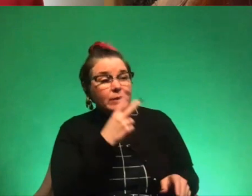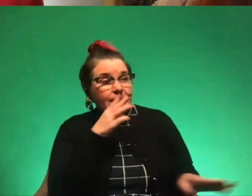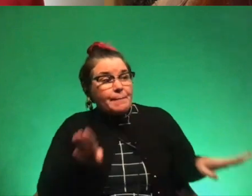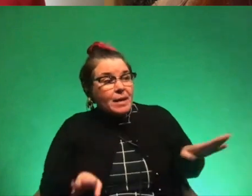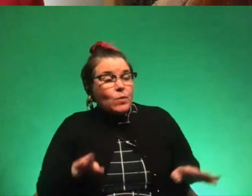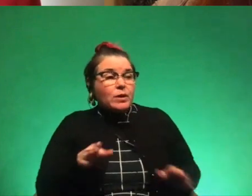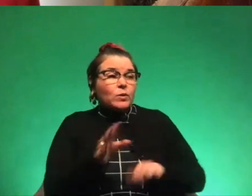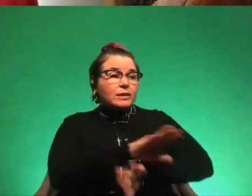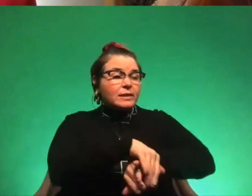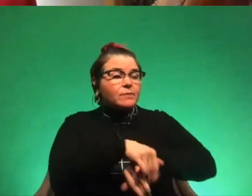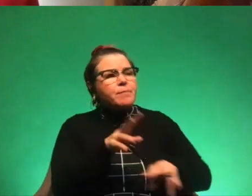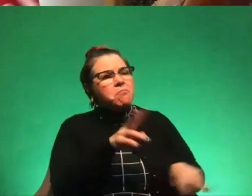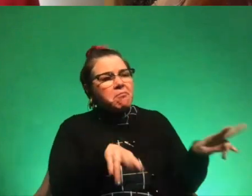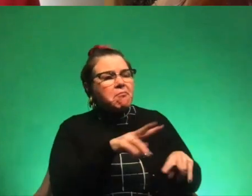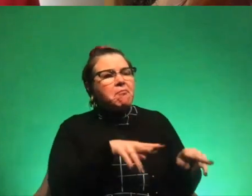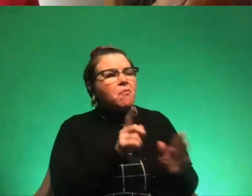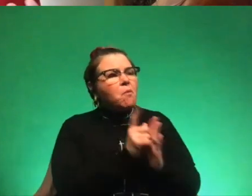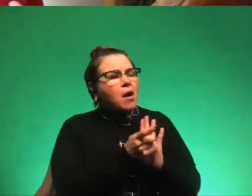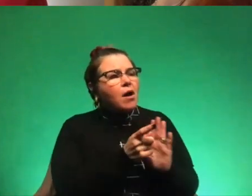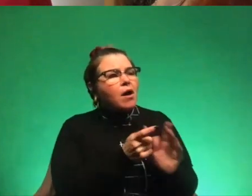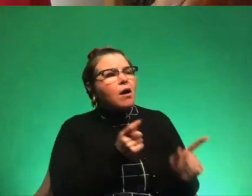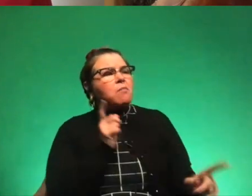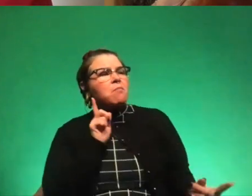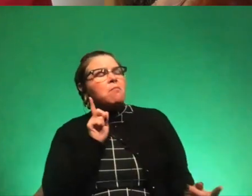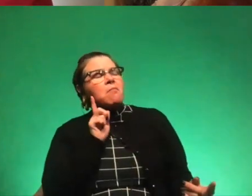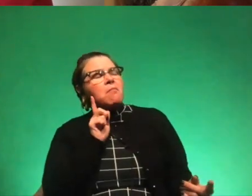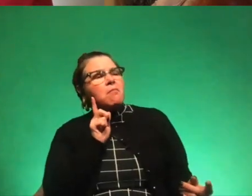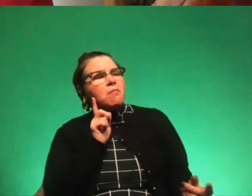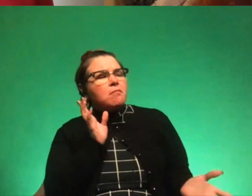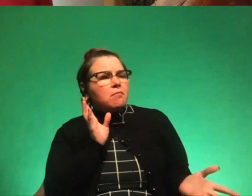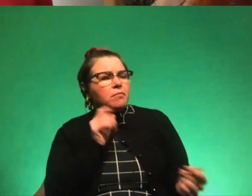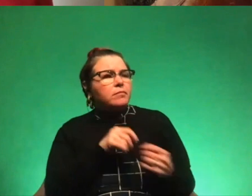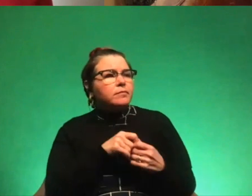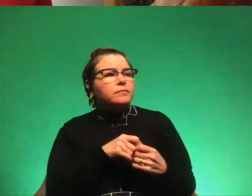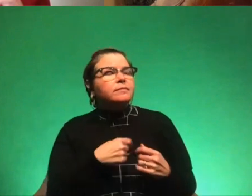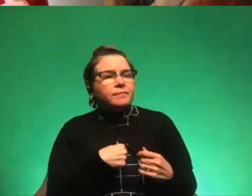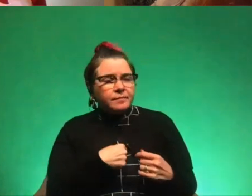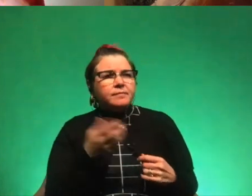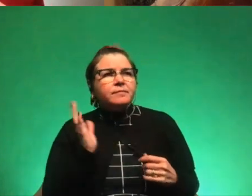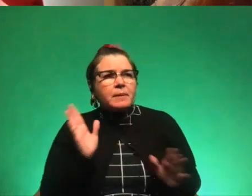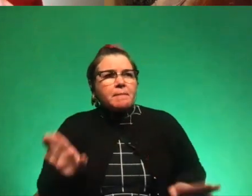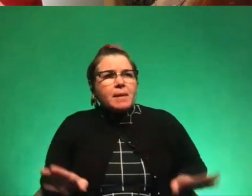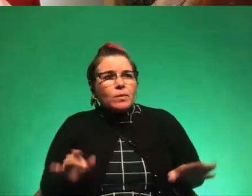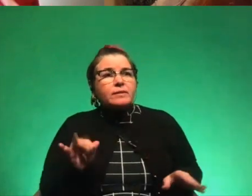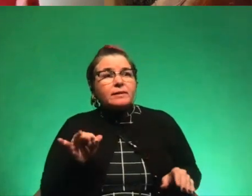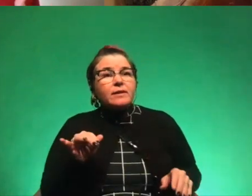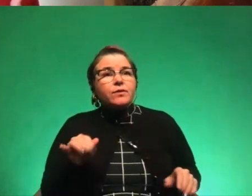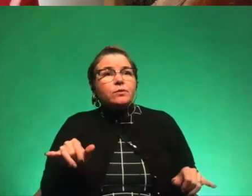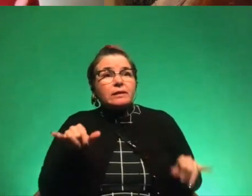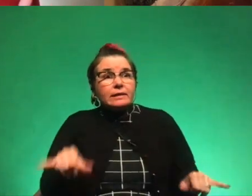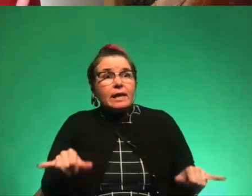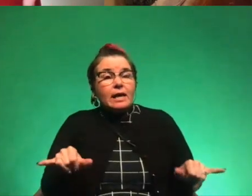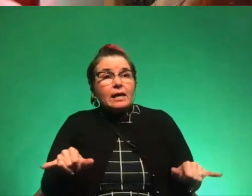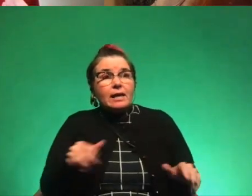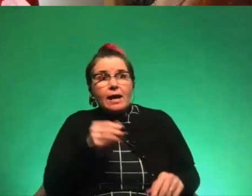seal, we'll might observe it for a while and then just keep our distance. Have had penguins, like if you stay really still and if you're really